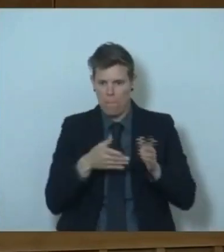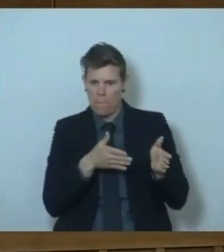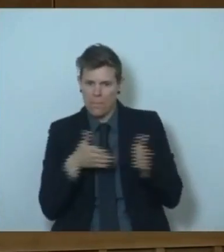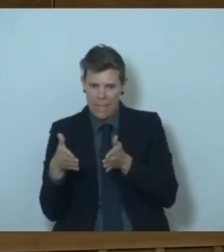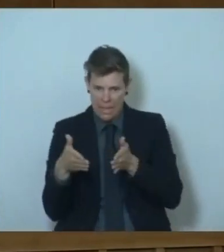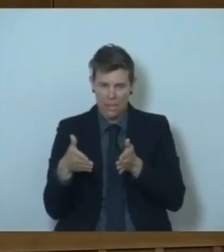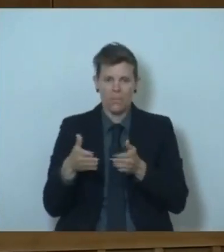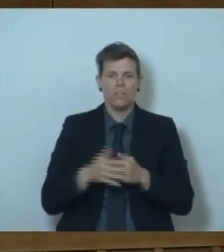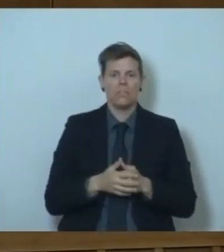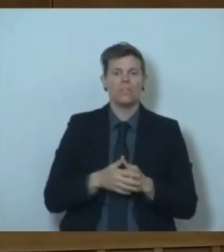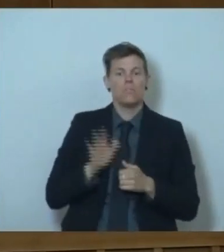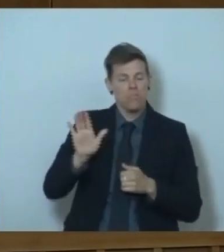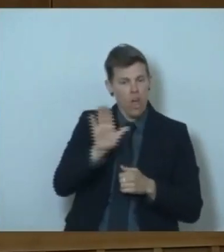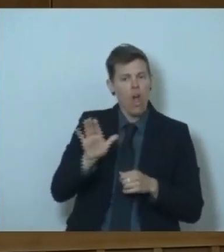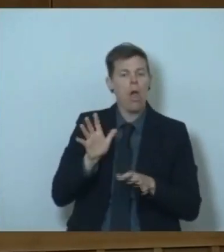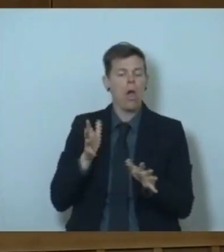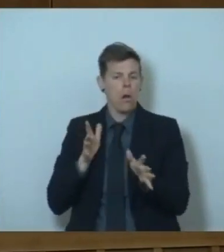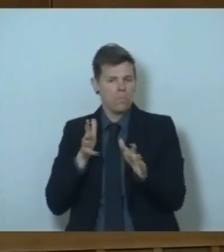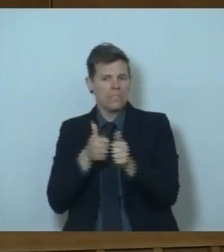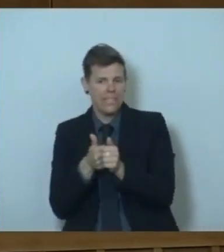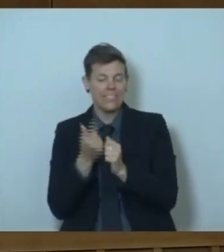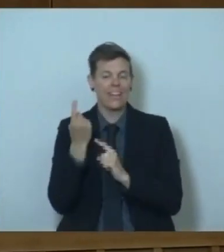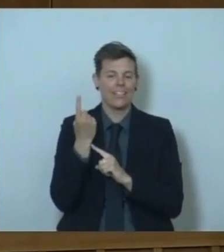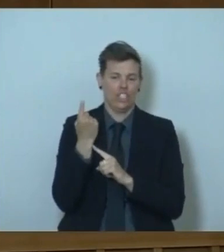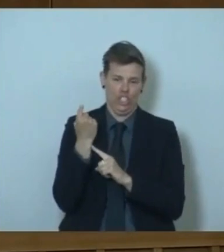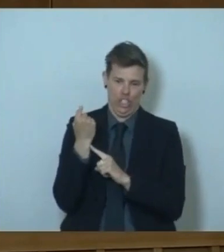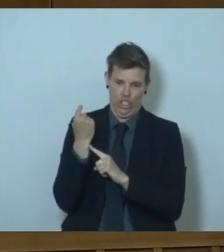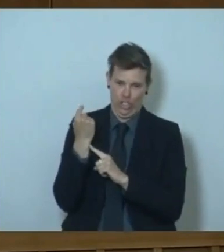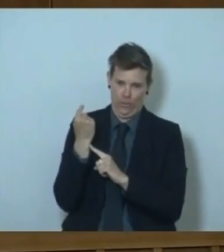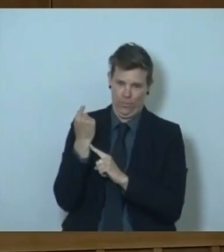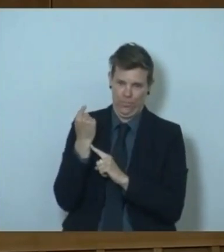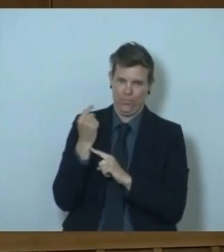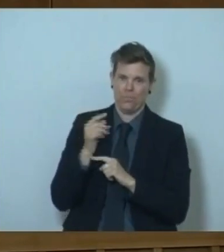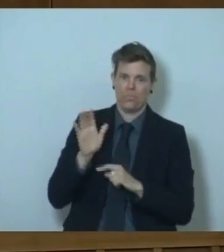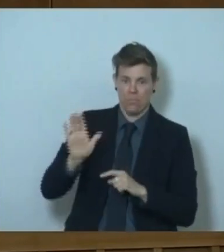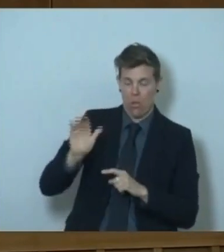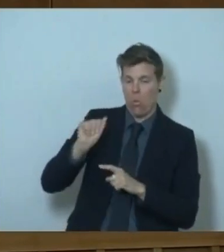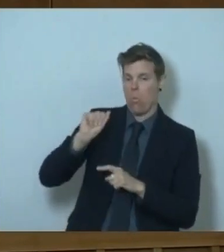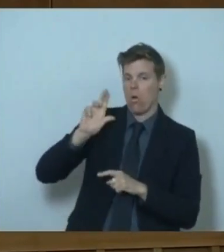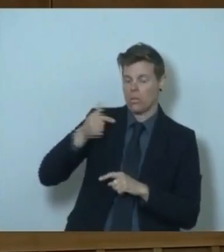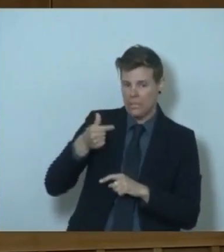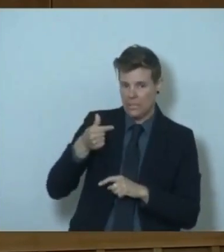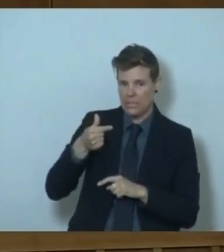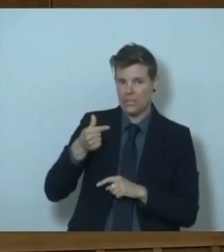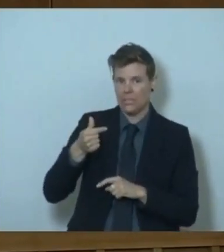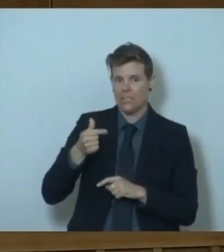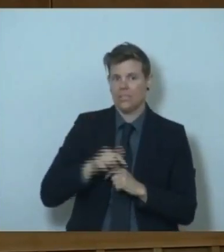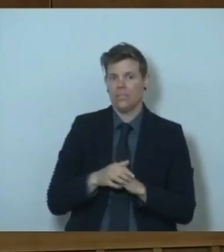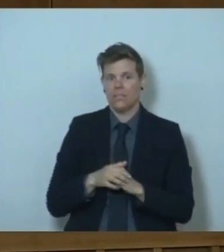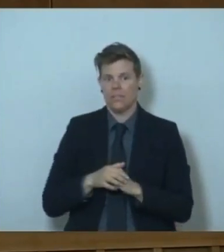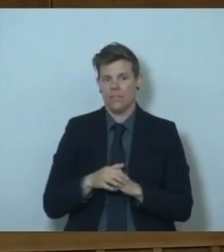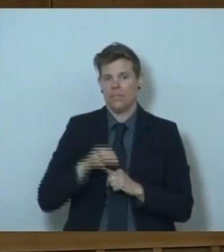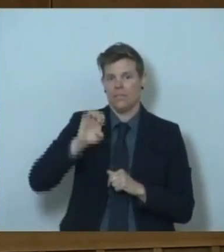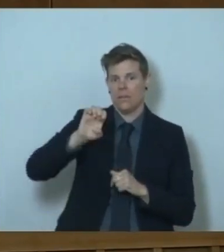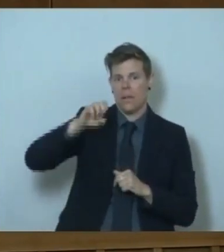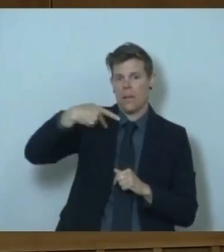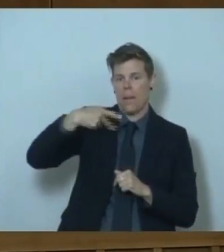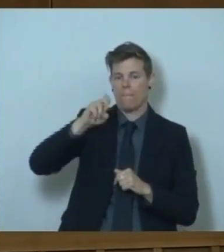year. And last August, the Division of Epidemiology and Emergency Response participated in